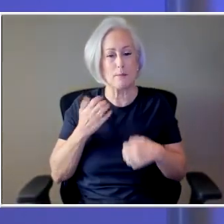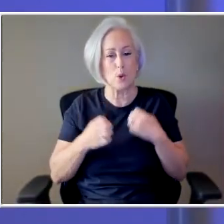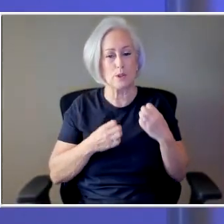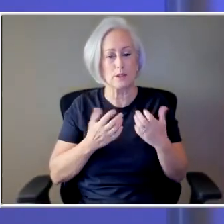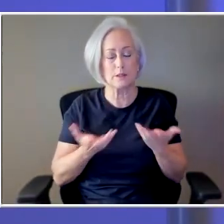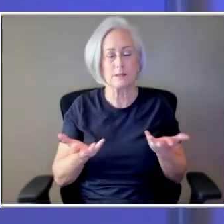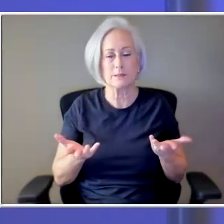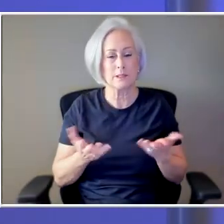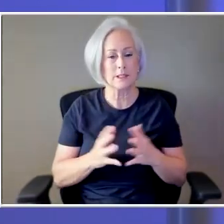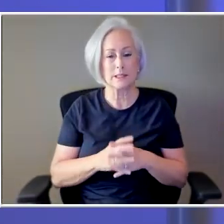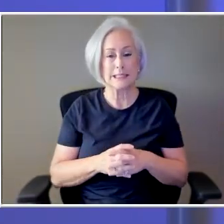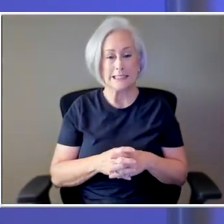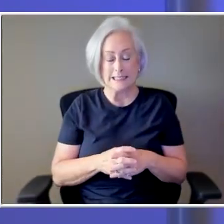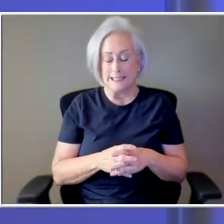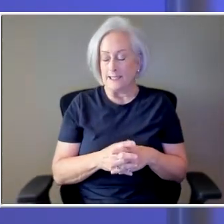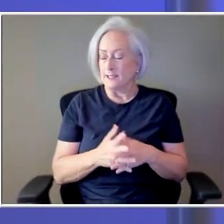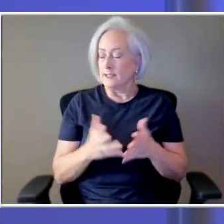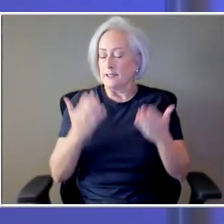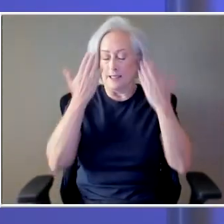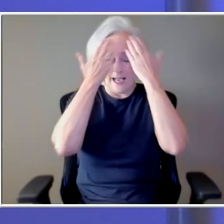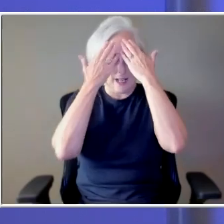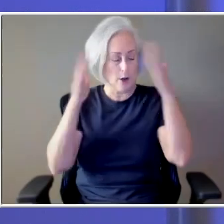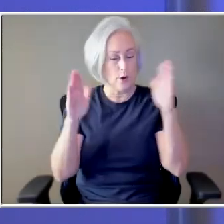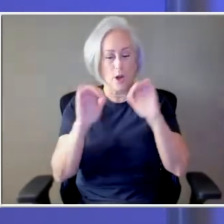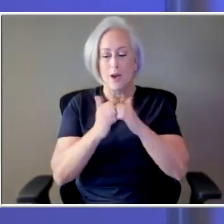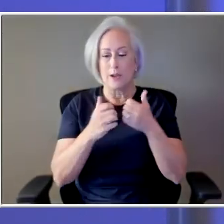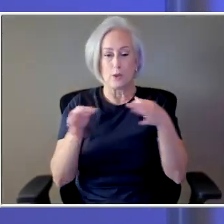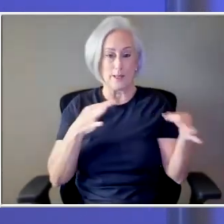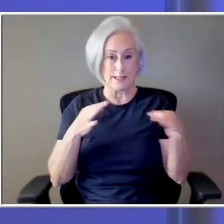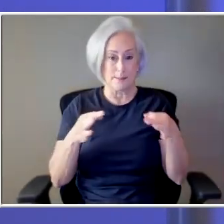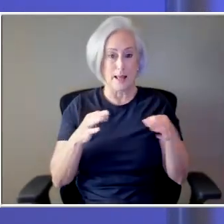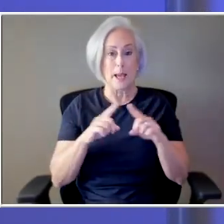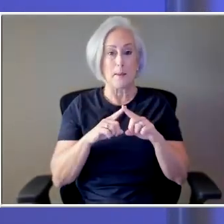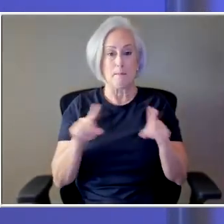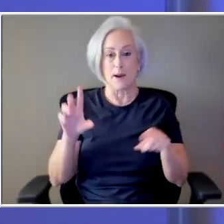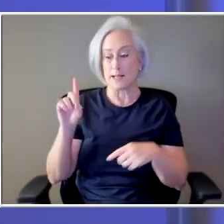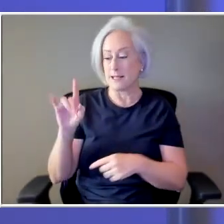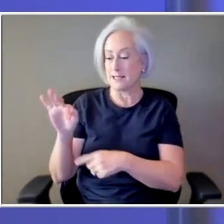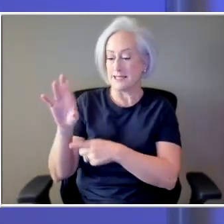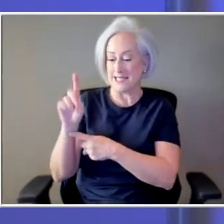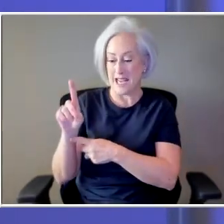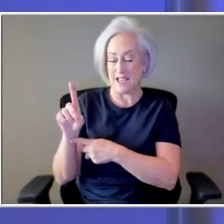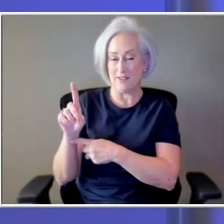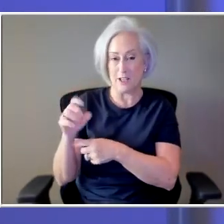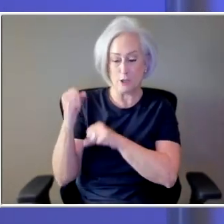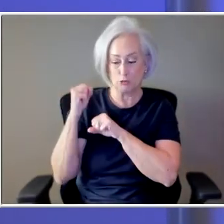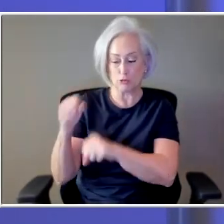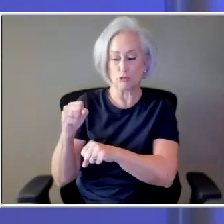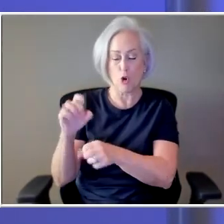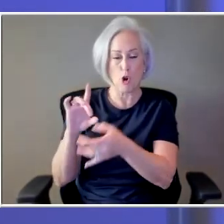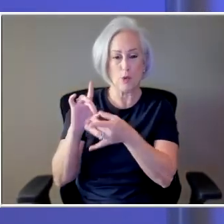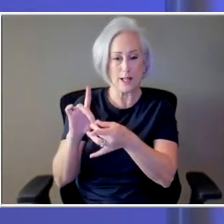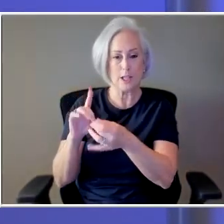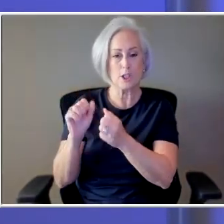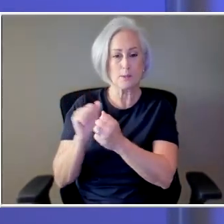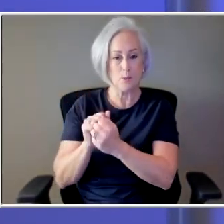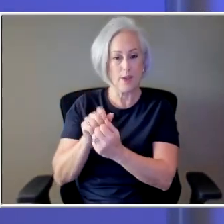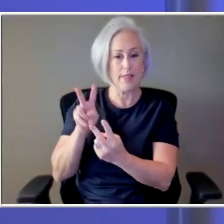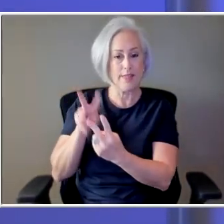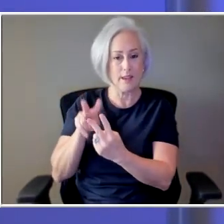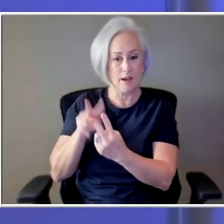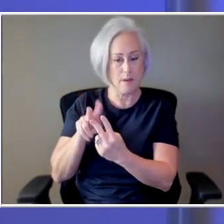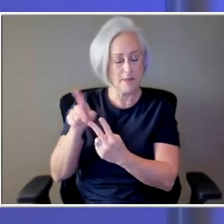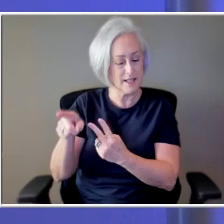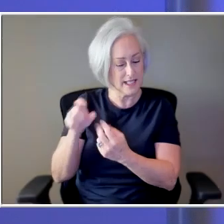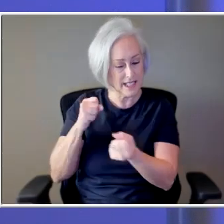I don't even know how to really put it into words, but truly, David had a really strong relationship with this couple. He has supported them over